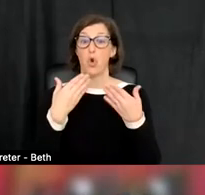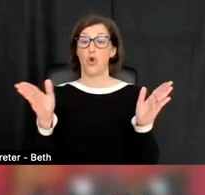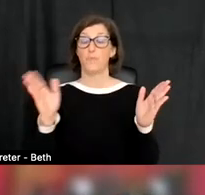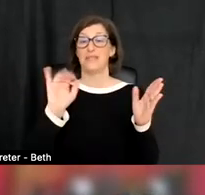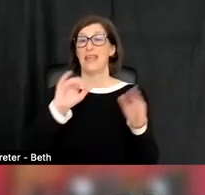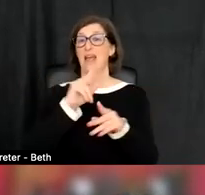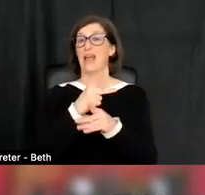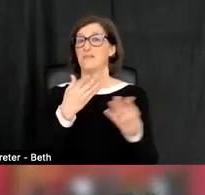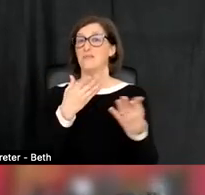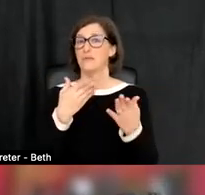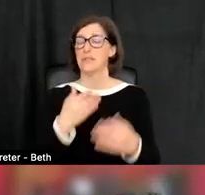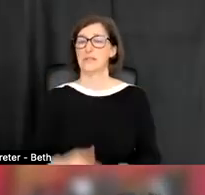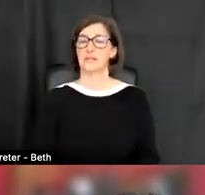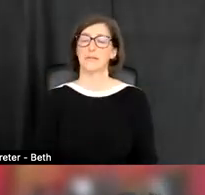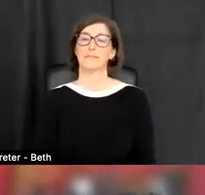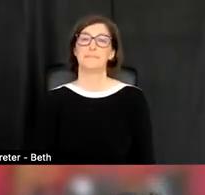services?